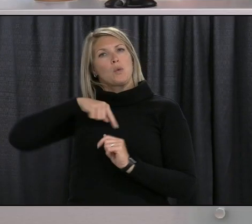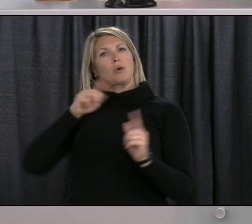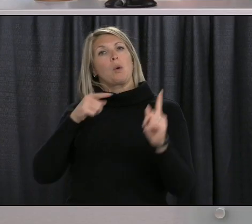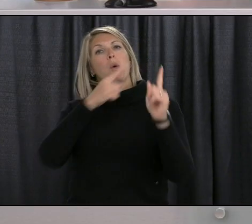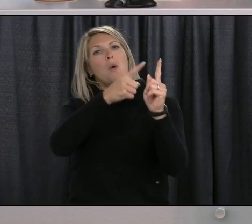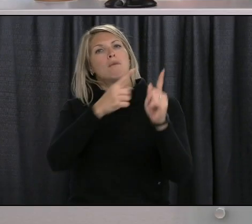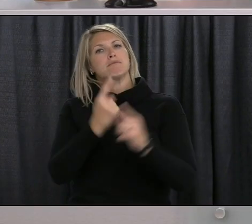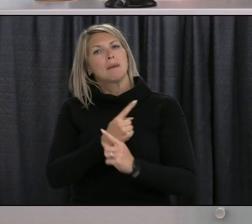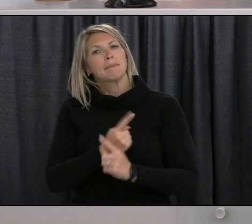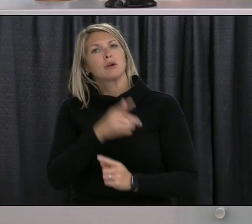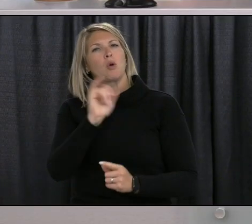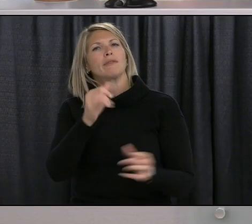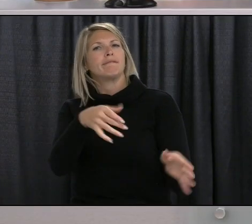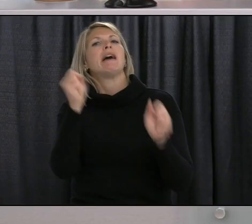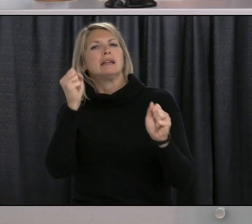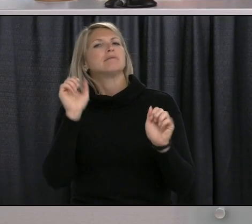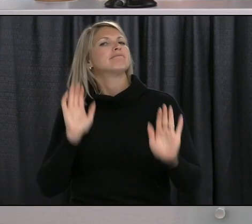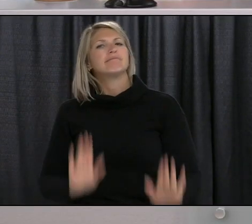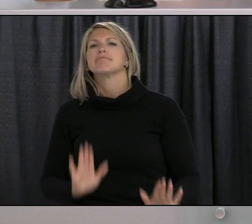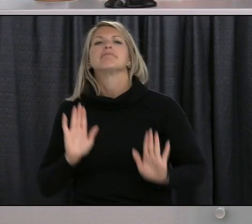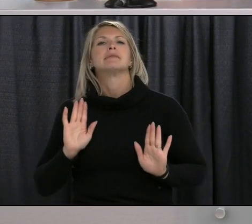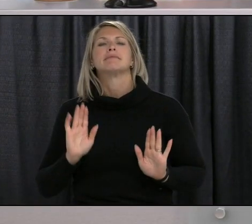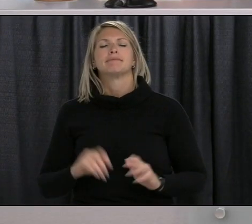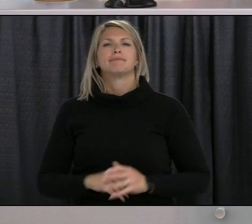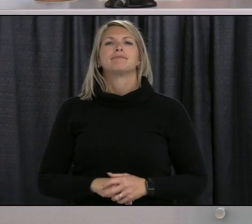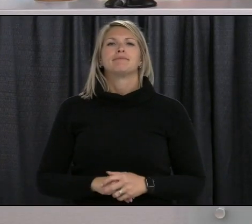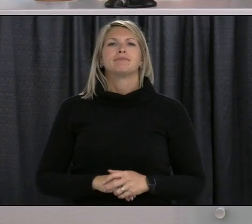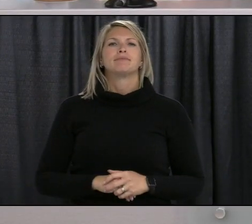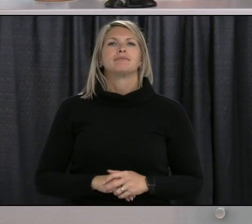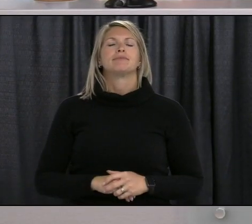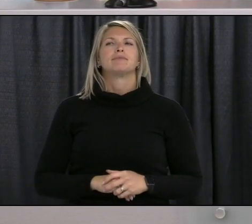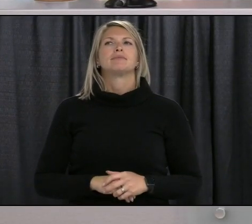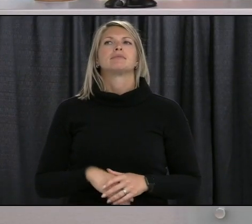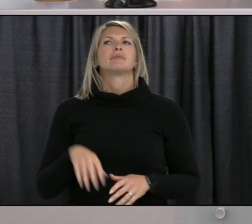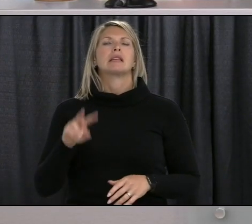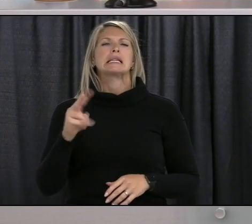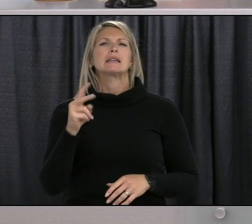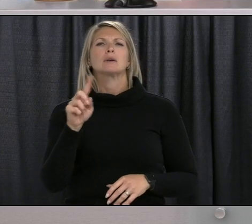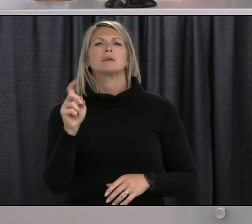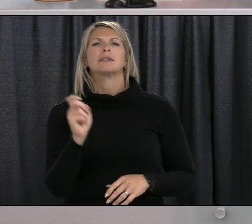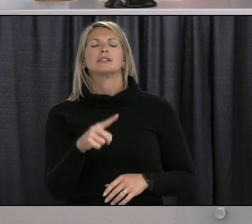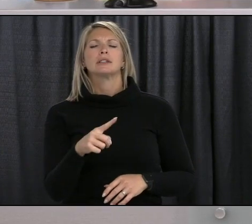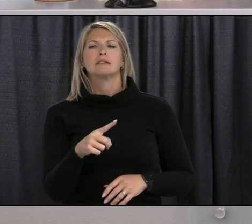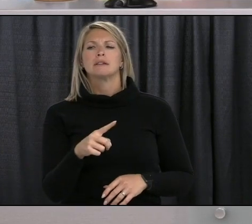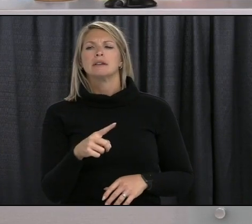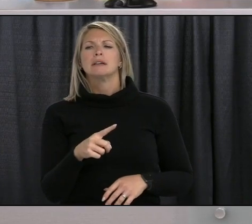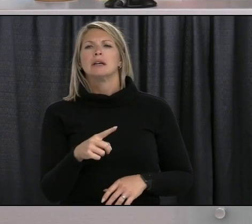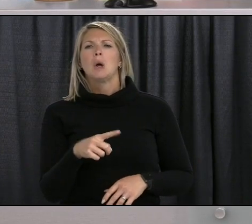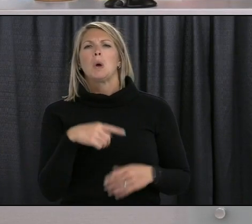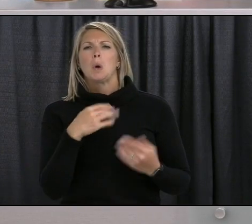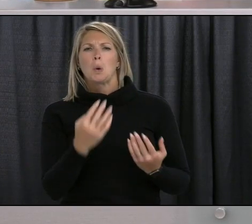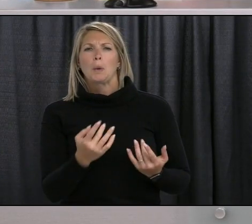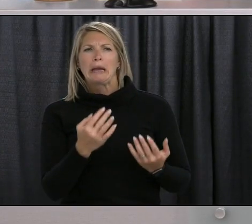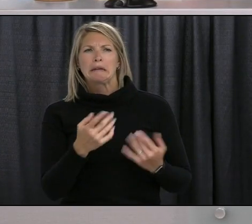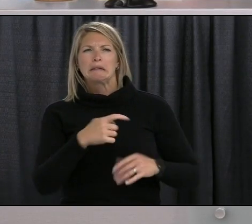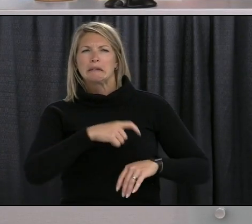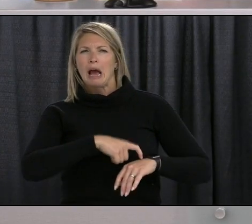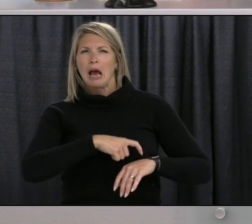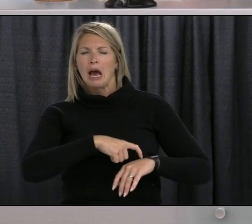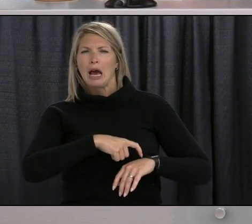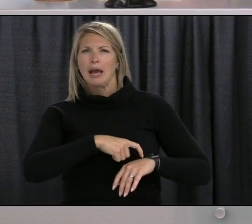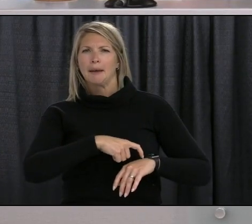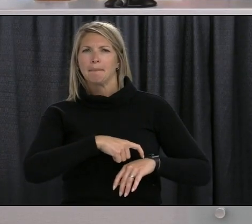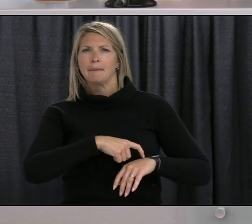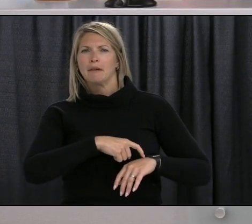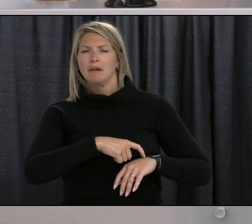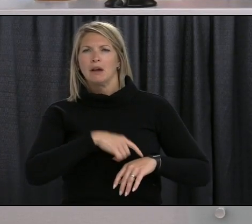Dr. Aggie, just on the amount of time people have to wait to get a test, it seems like a key problem in the